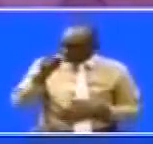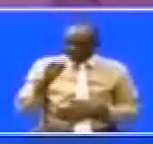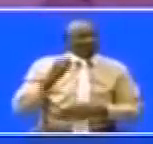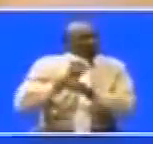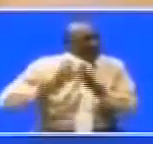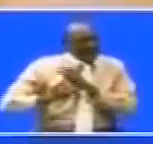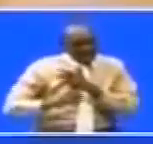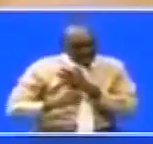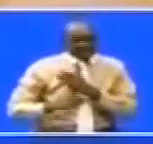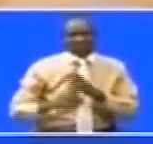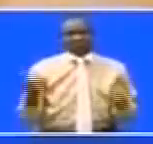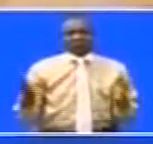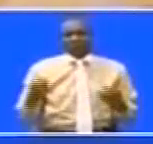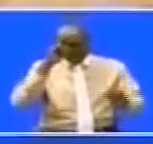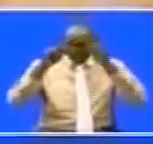any chances.